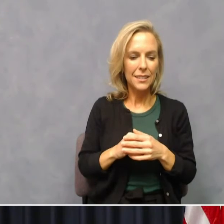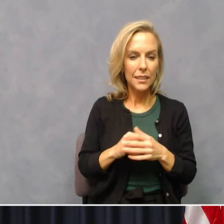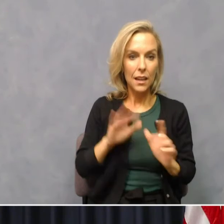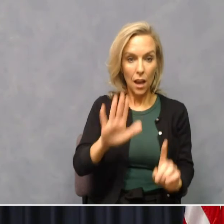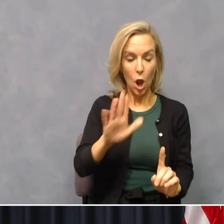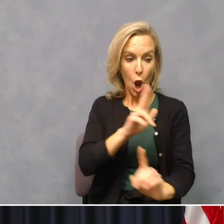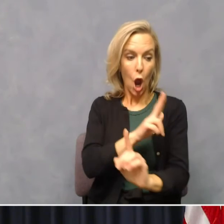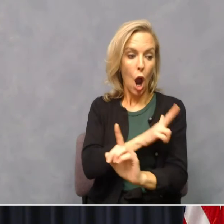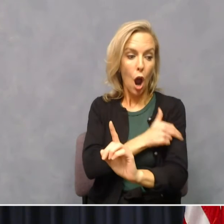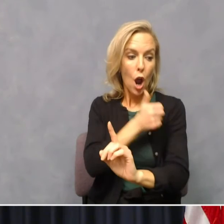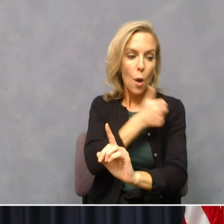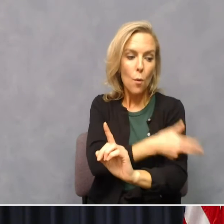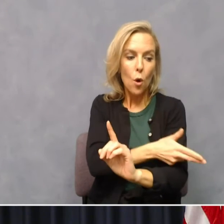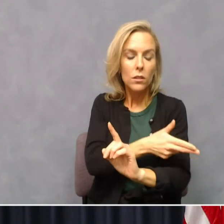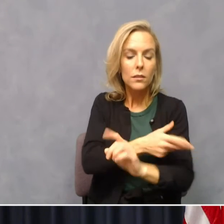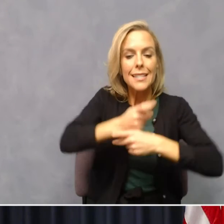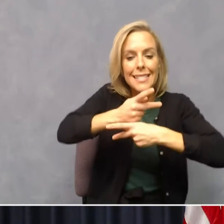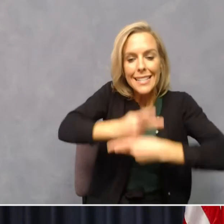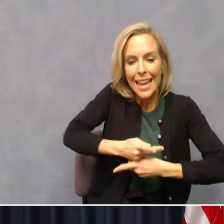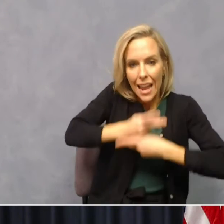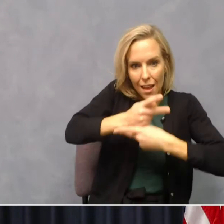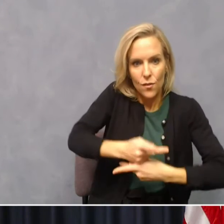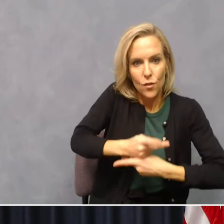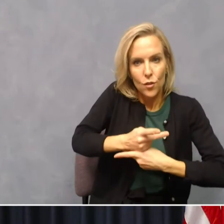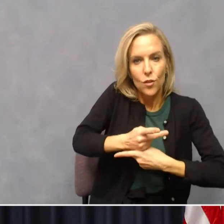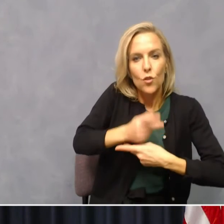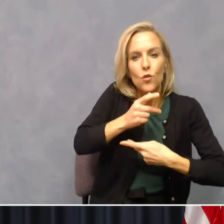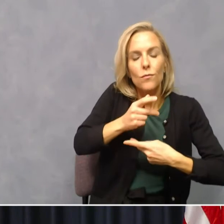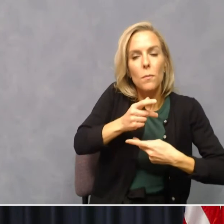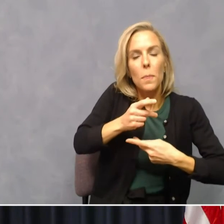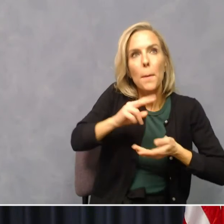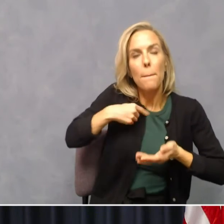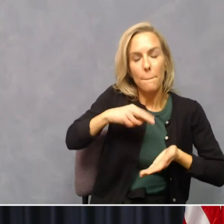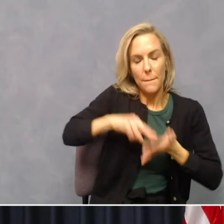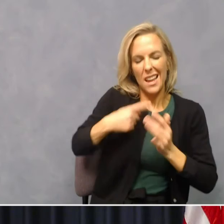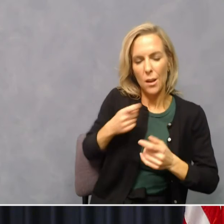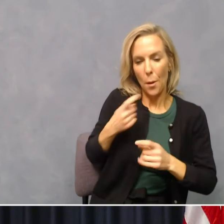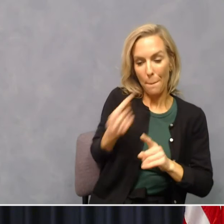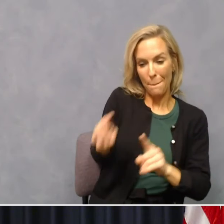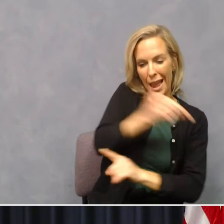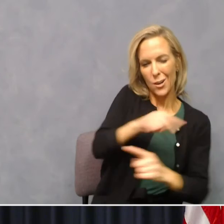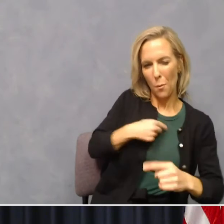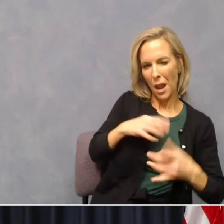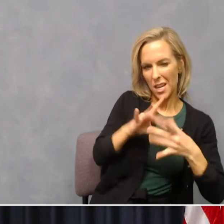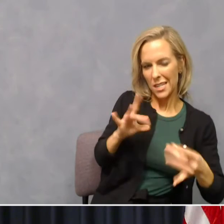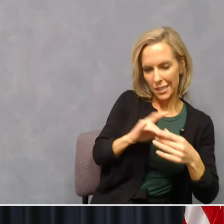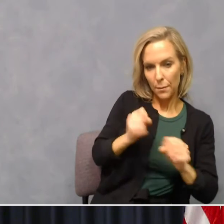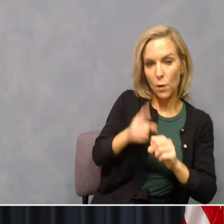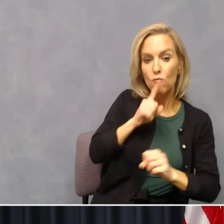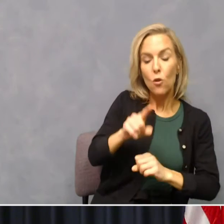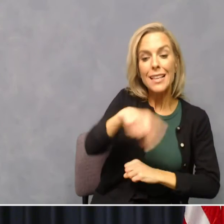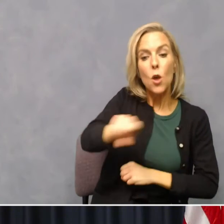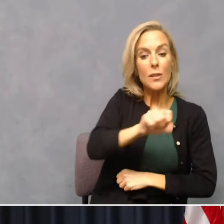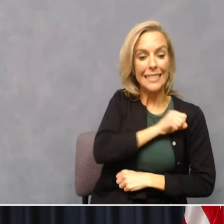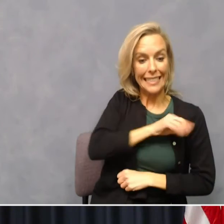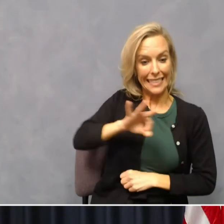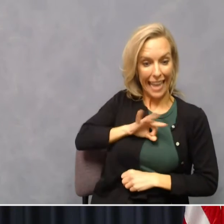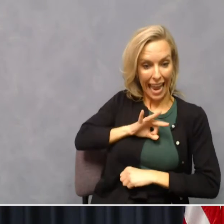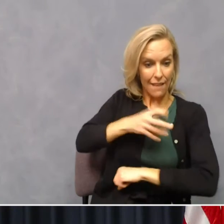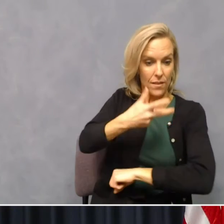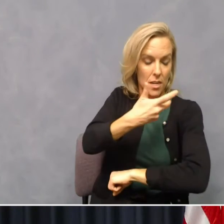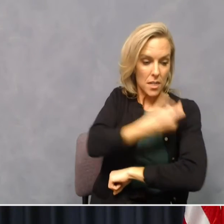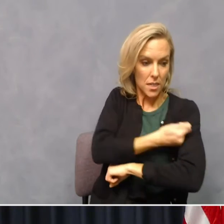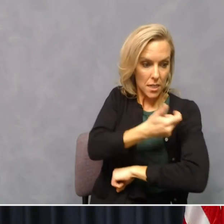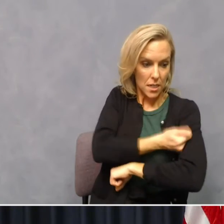just being careful about spreading out the days that their staff are vaccinated in case someone has a reaction to